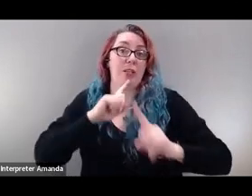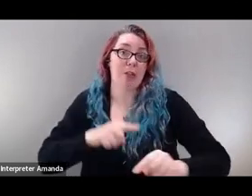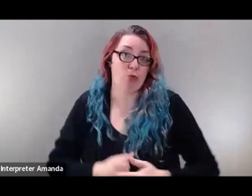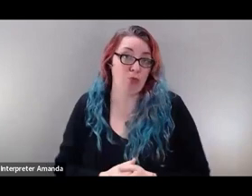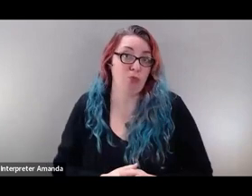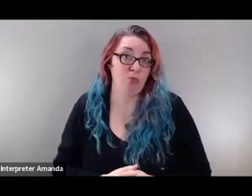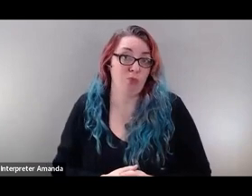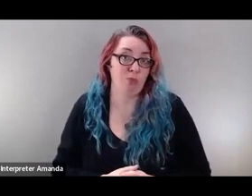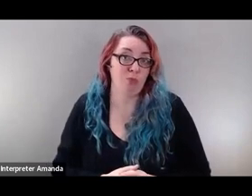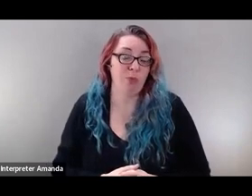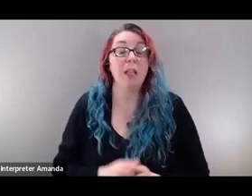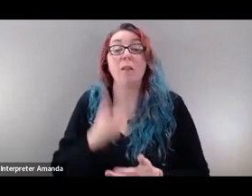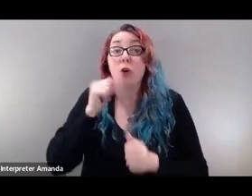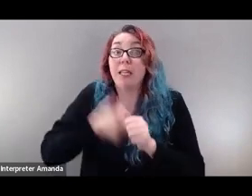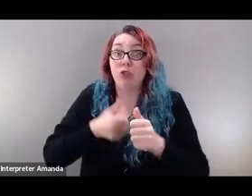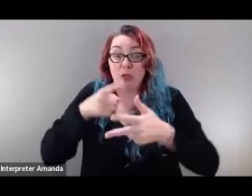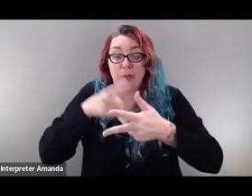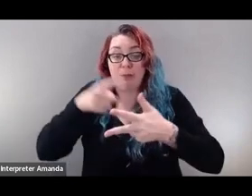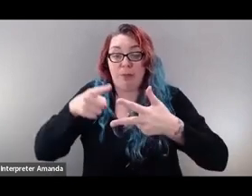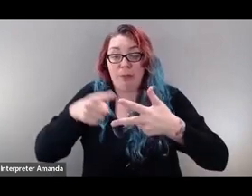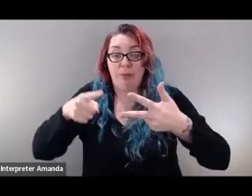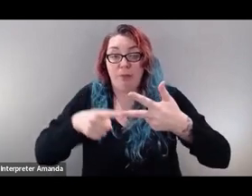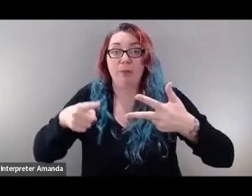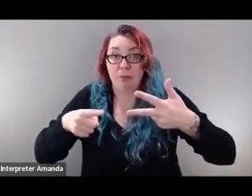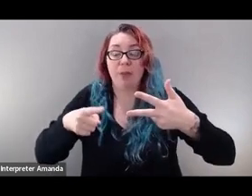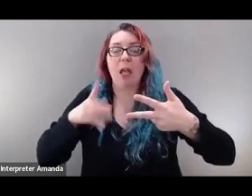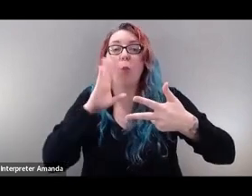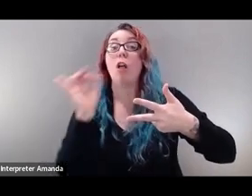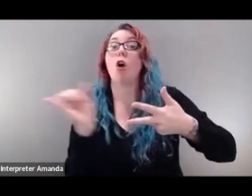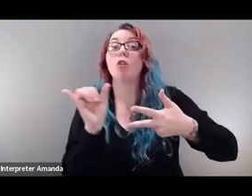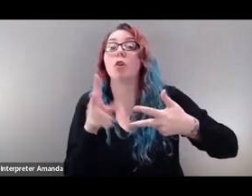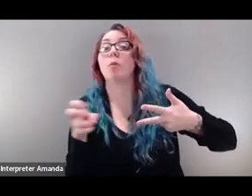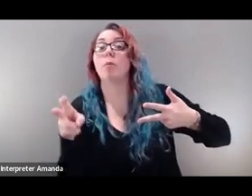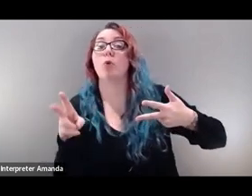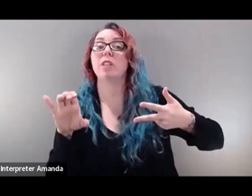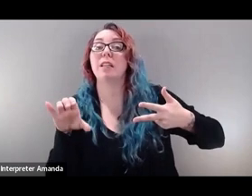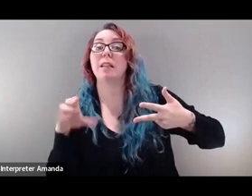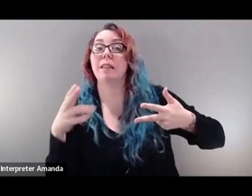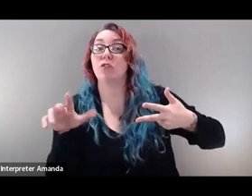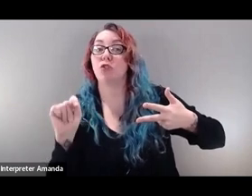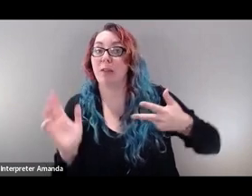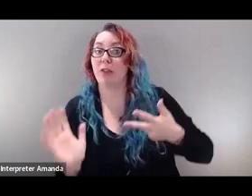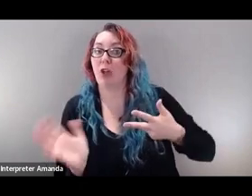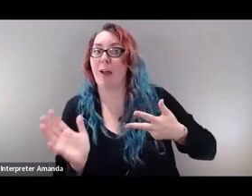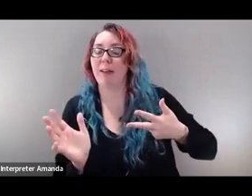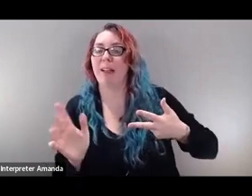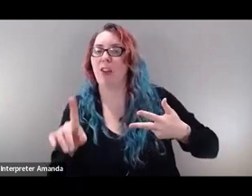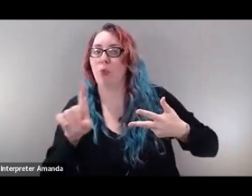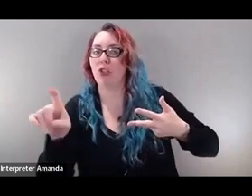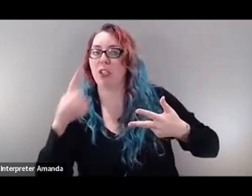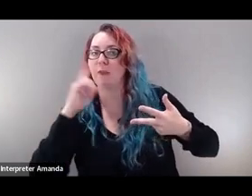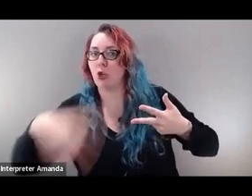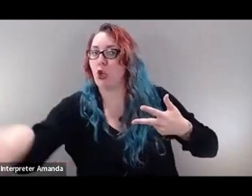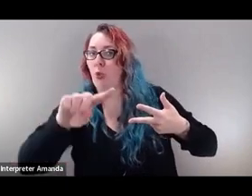a small survey to be able to tap into our collective wisdom. Your answers will inform our conversation. But let me